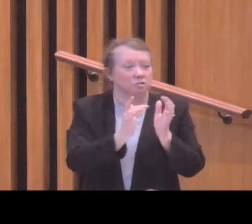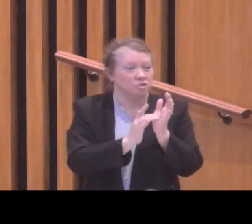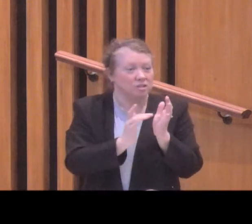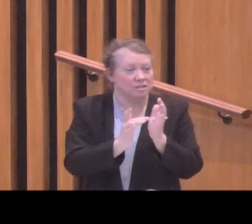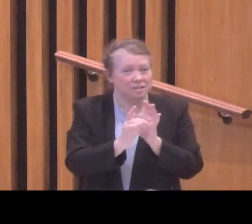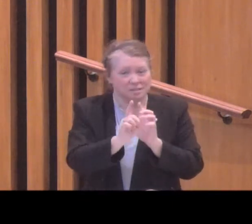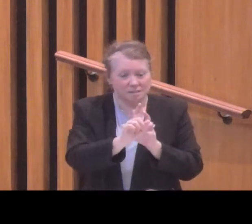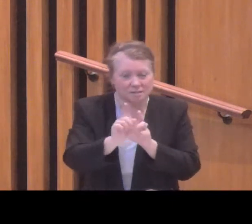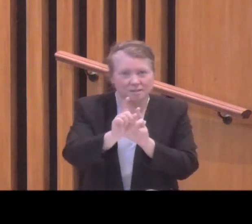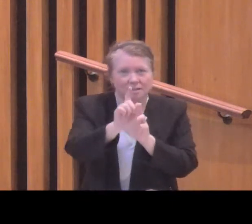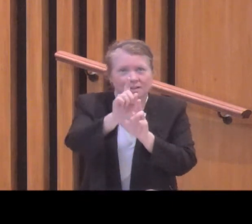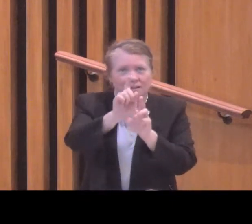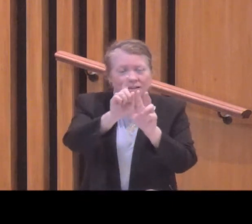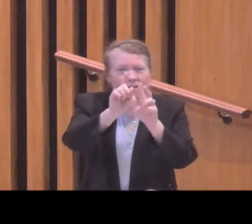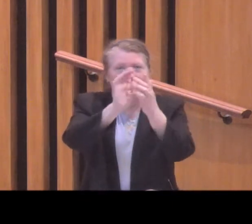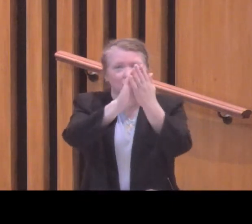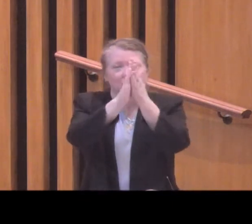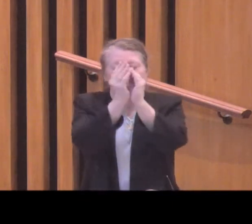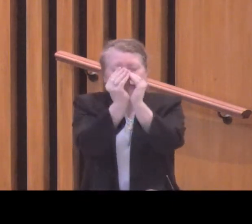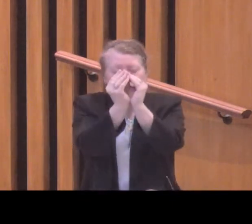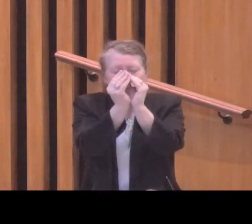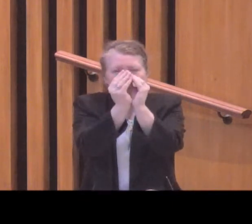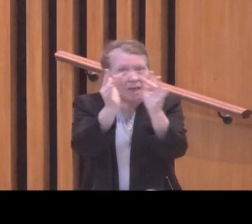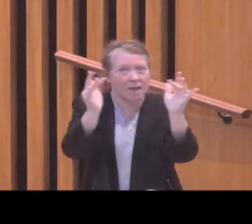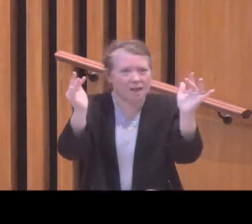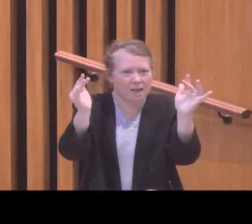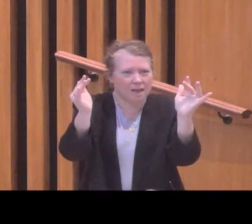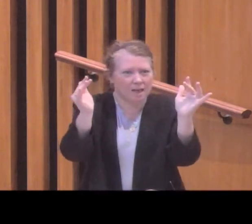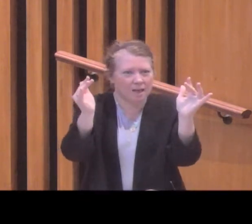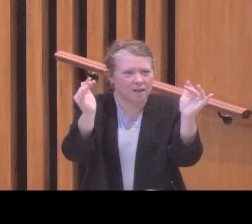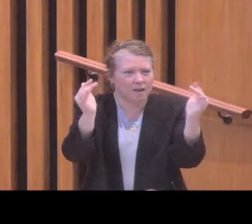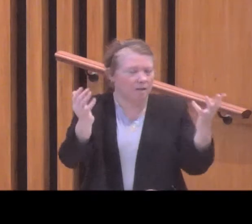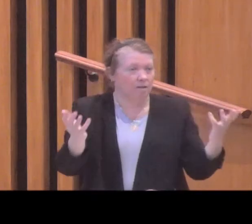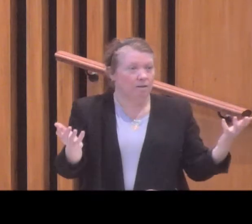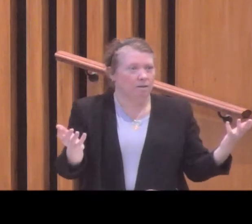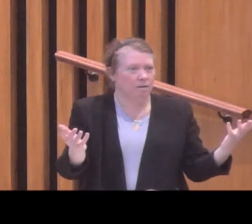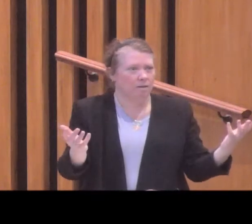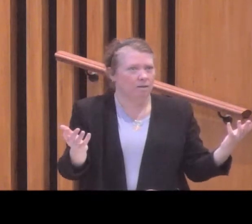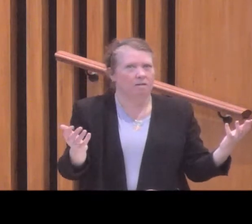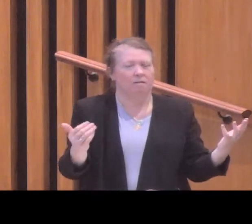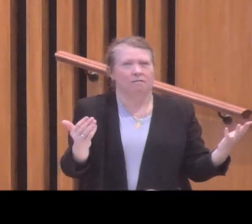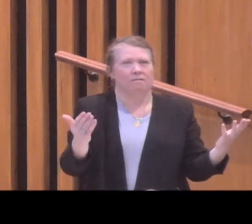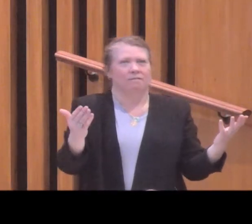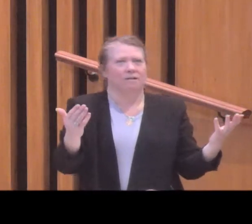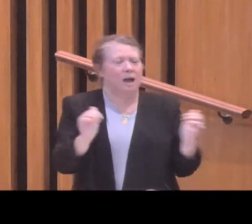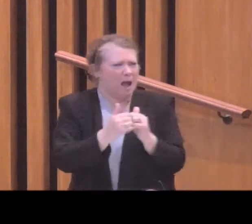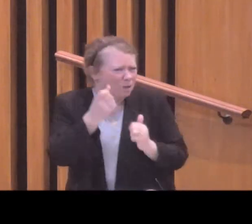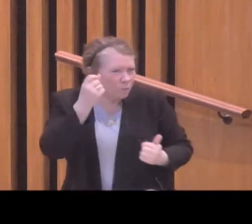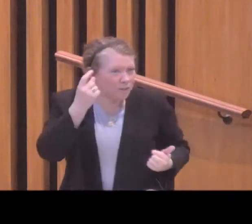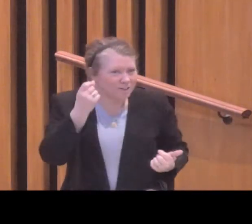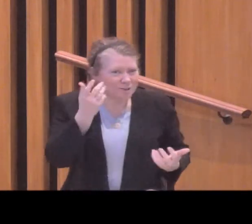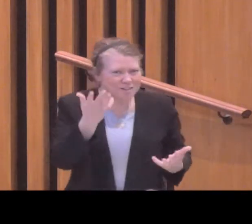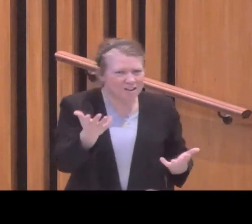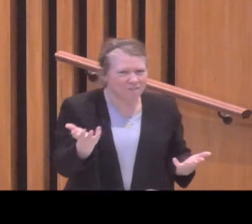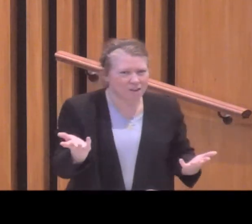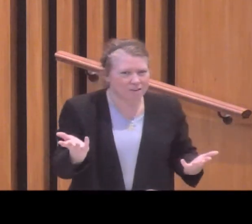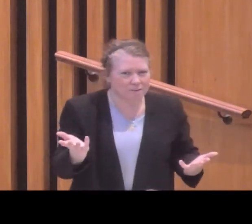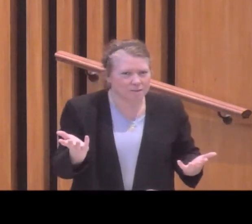the mountain with Peter, James, and John, and is transfigured before their